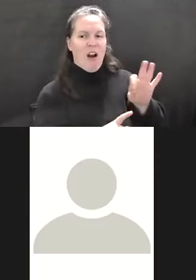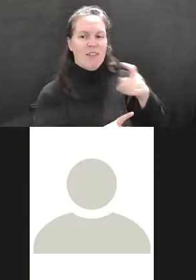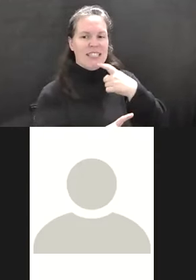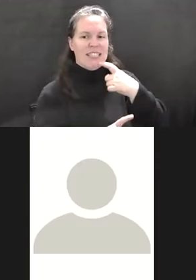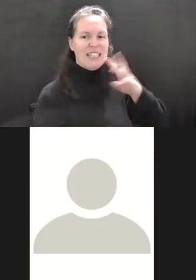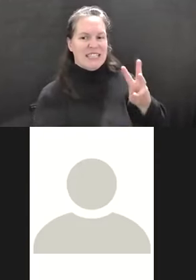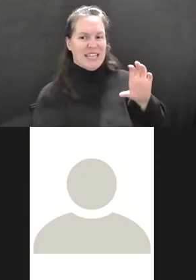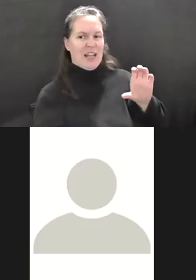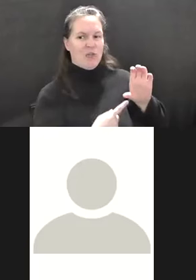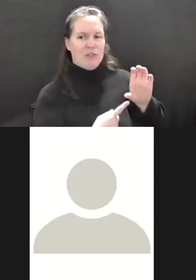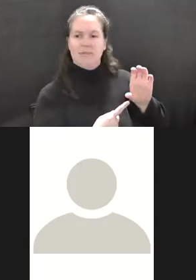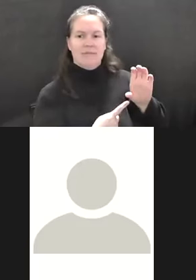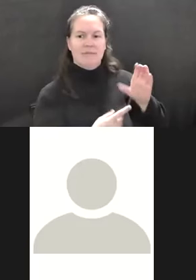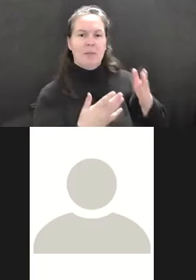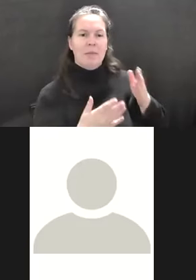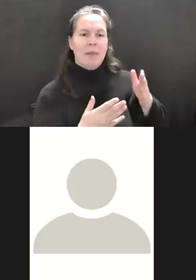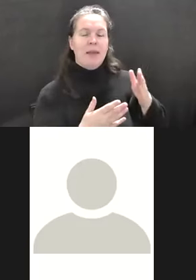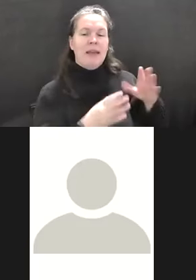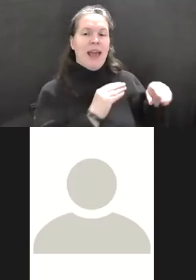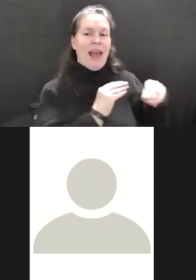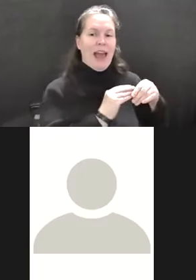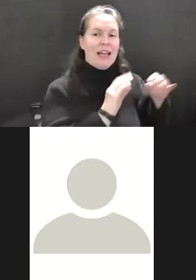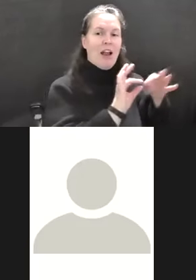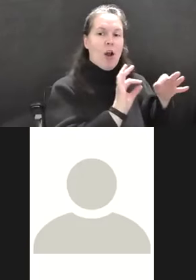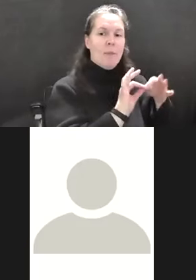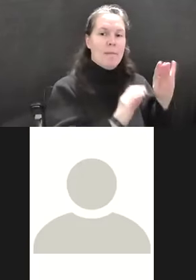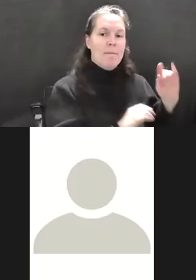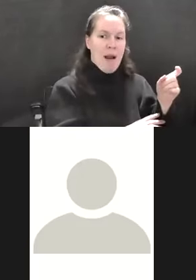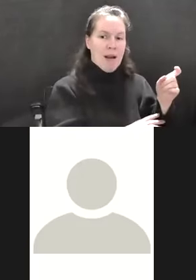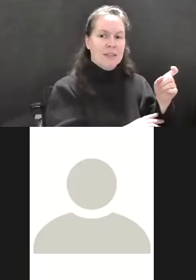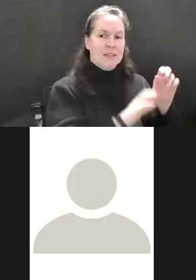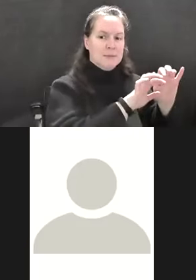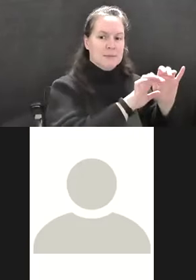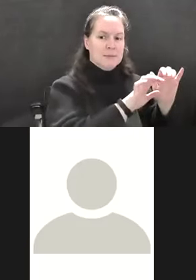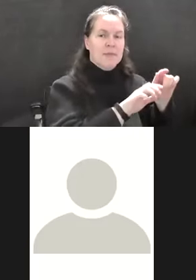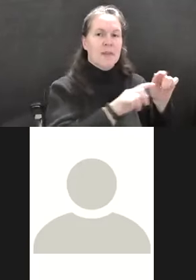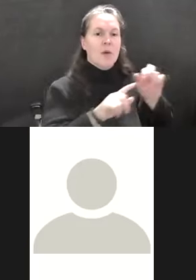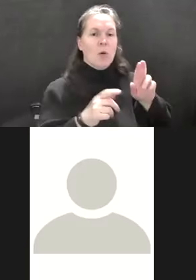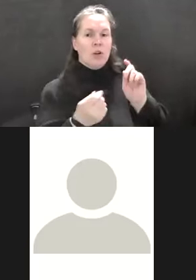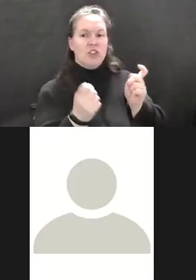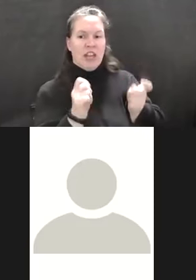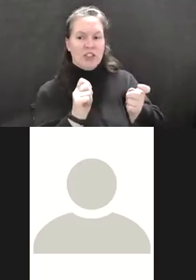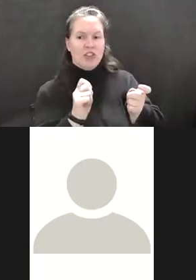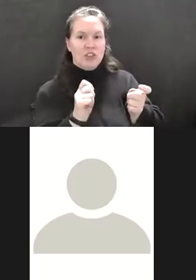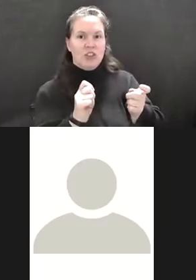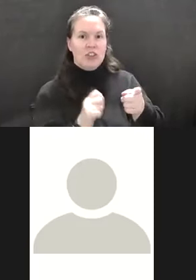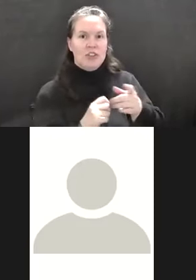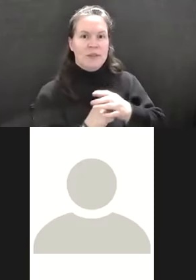So perhaps we can make some comment boxes to, or we can make some changes.